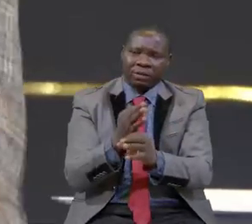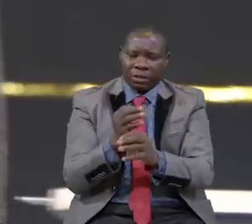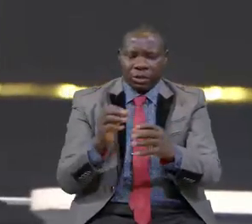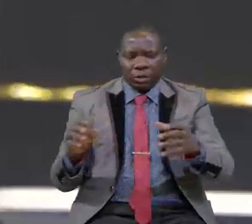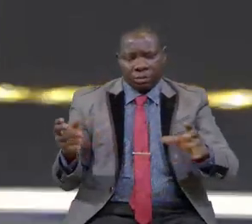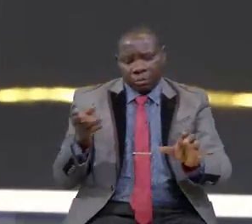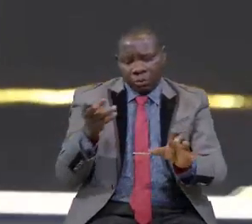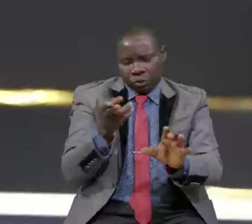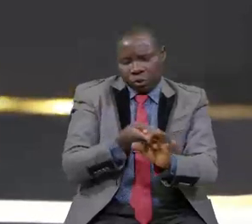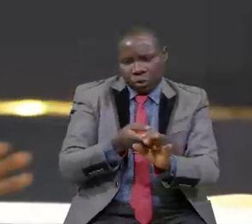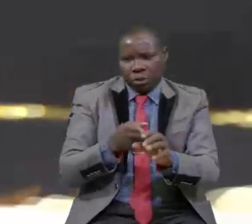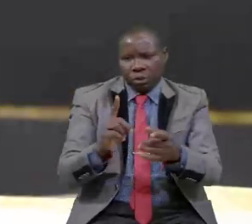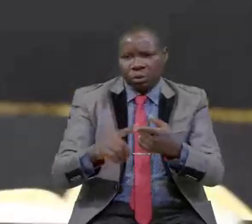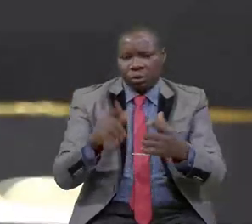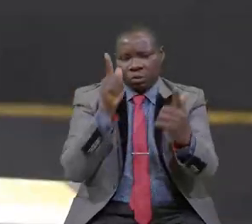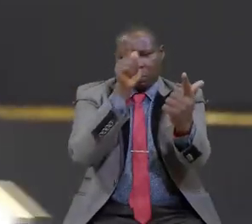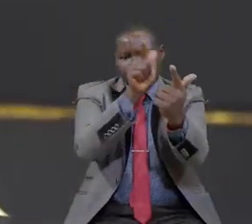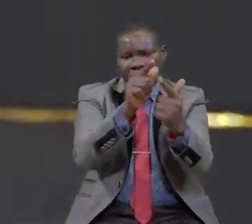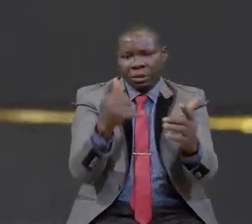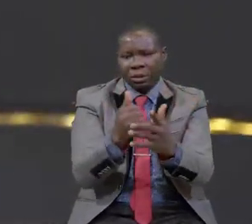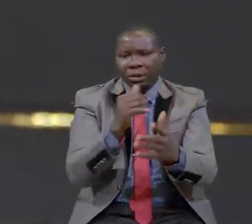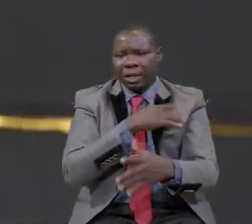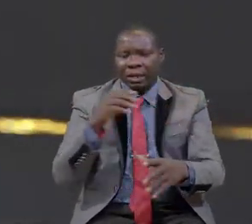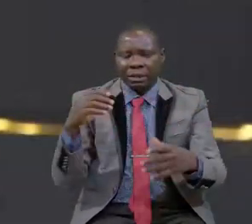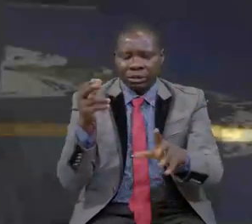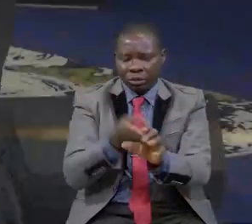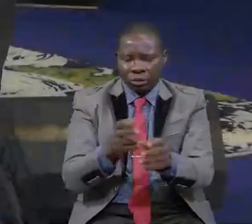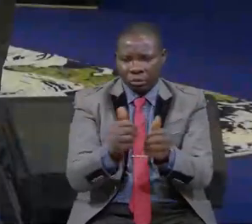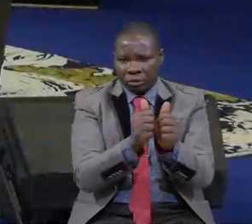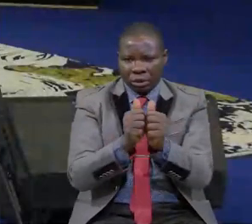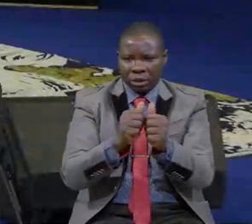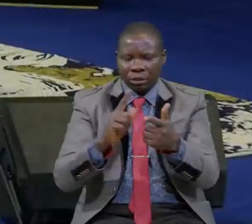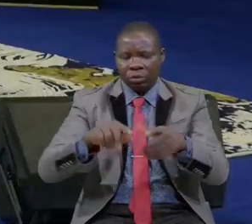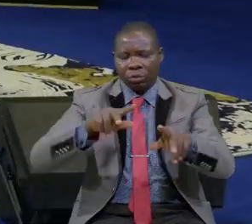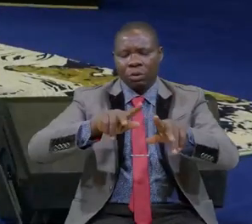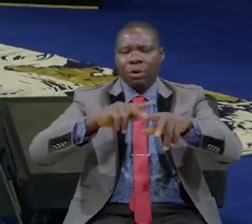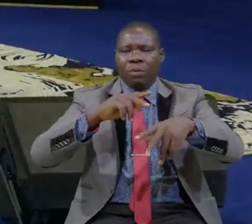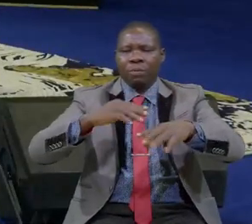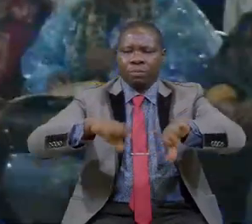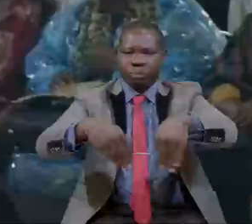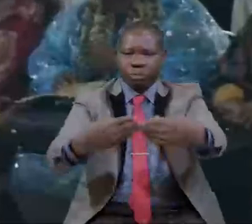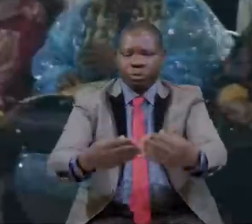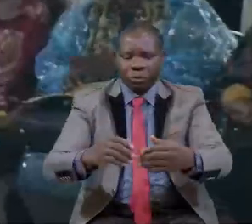and faith will produce marvelous things in your life.